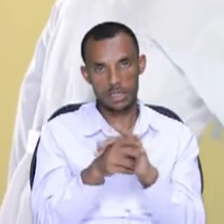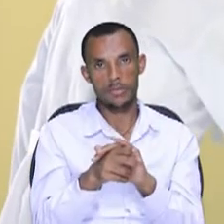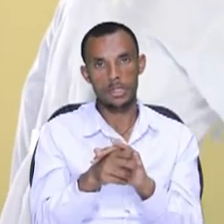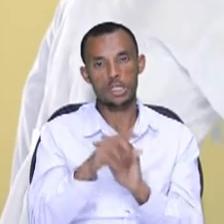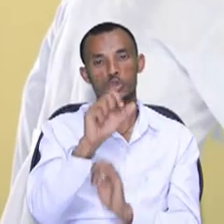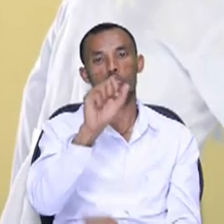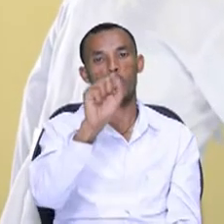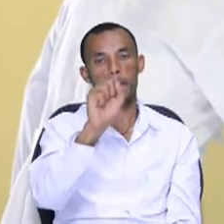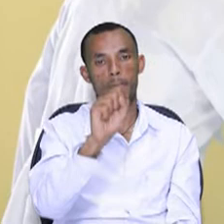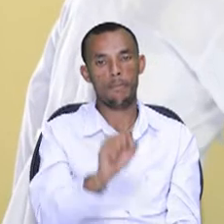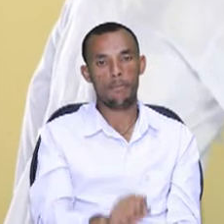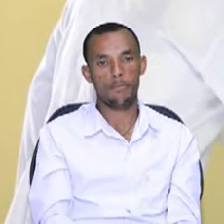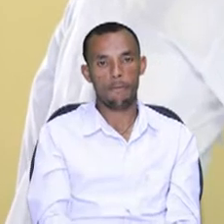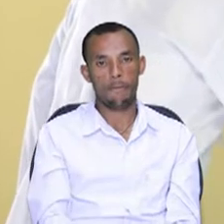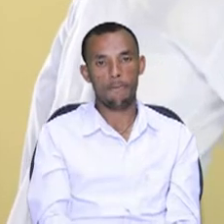sodium.